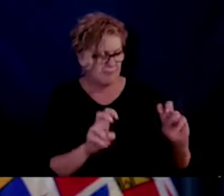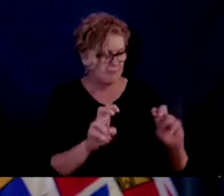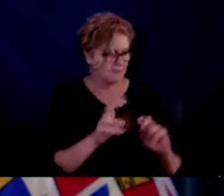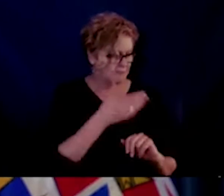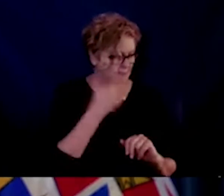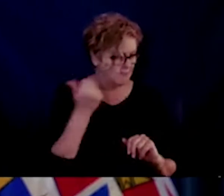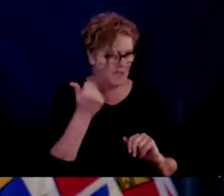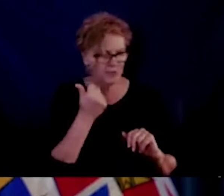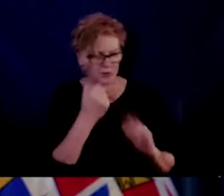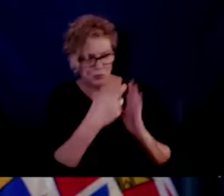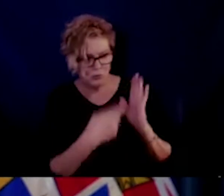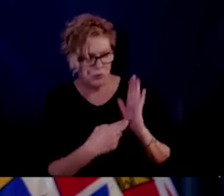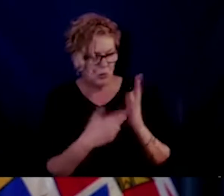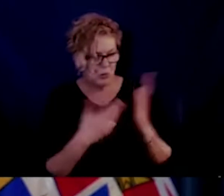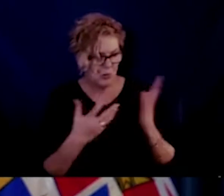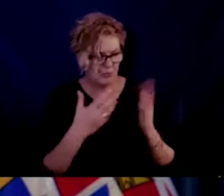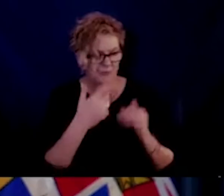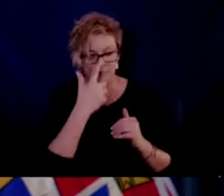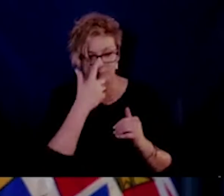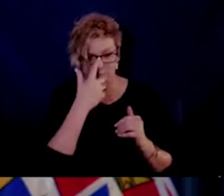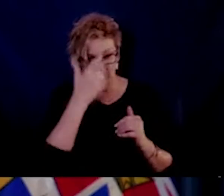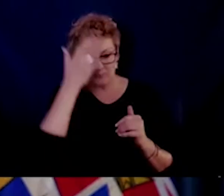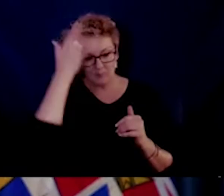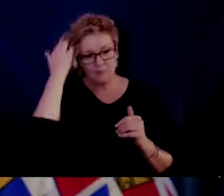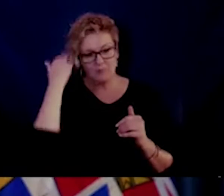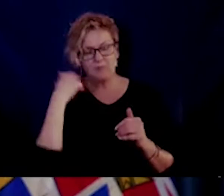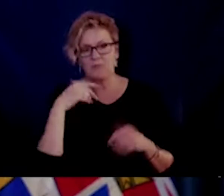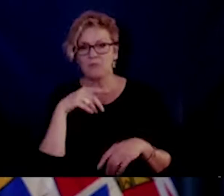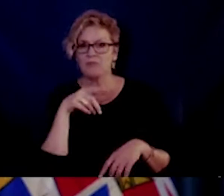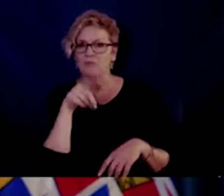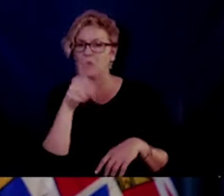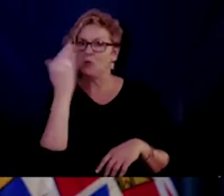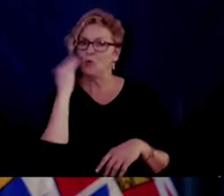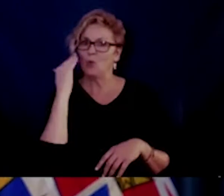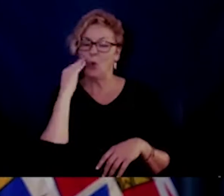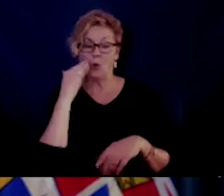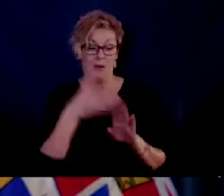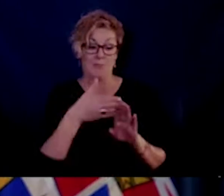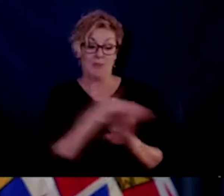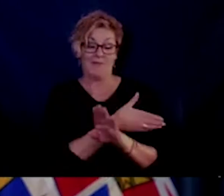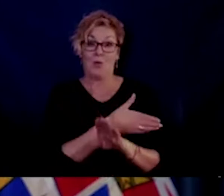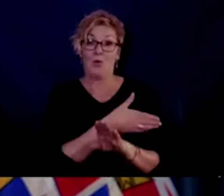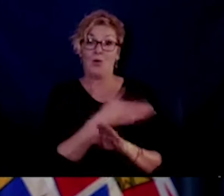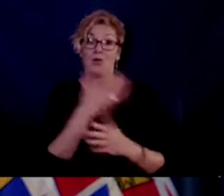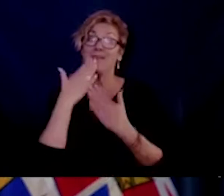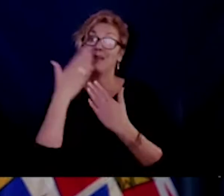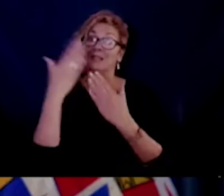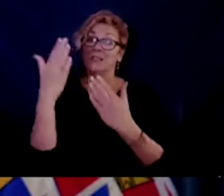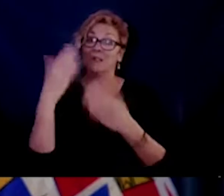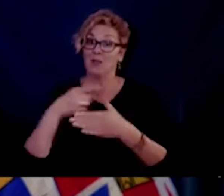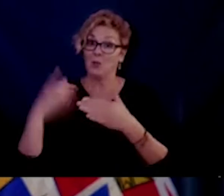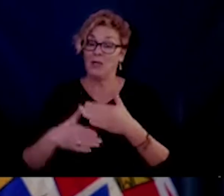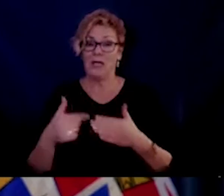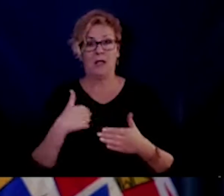in extra restrictions. We had flattened our curve, but as you know, prior to Thanksgiving, I made a lot of